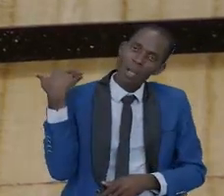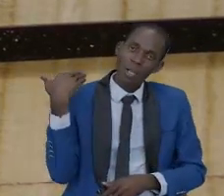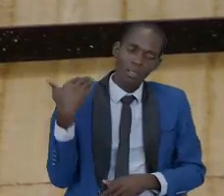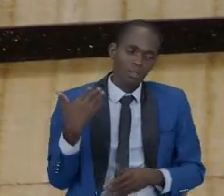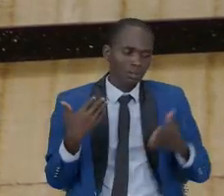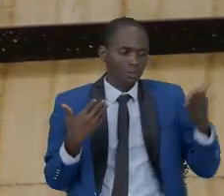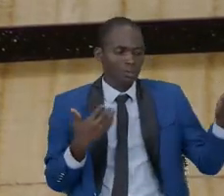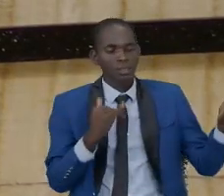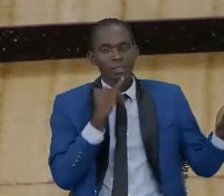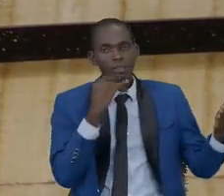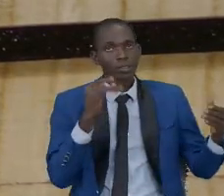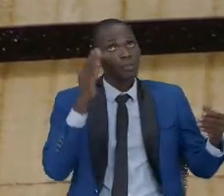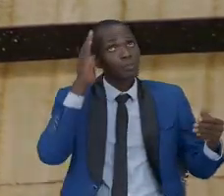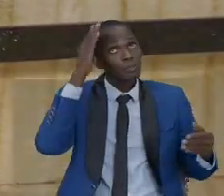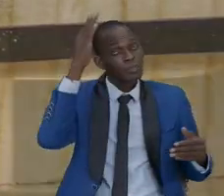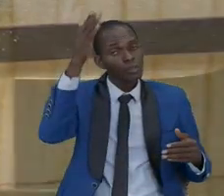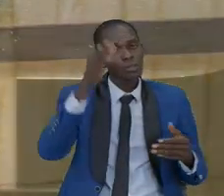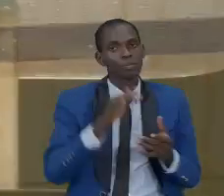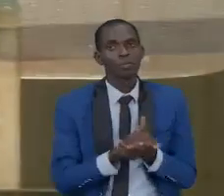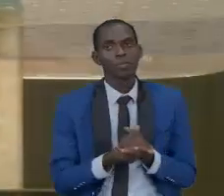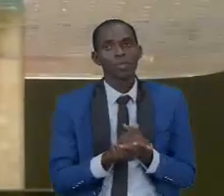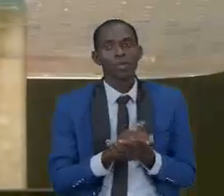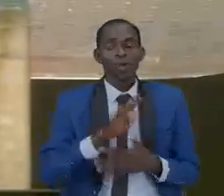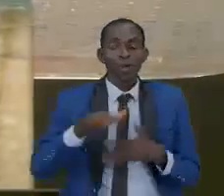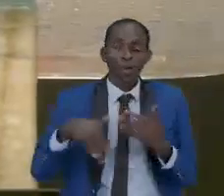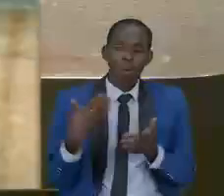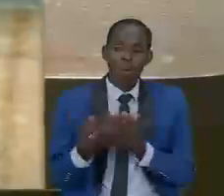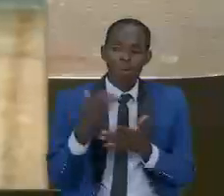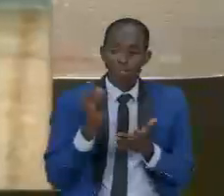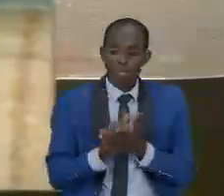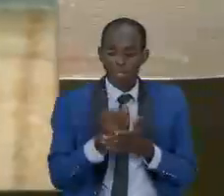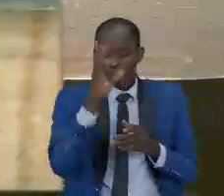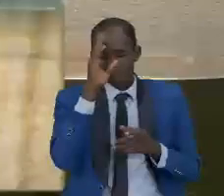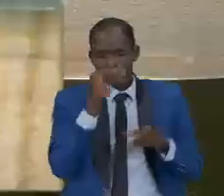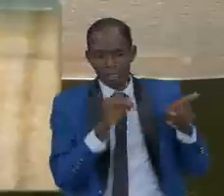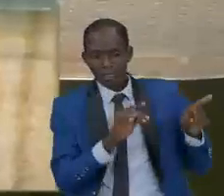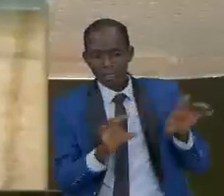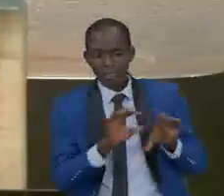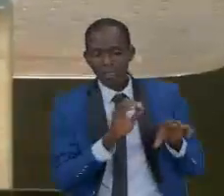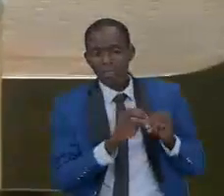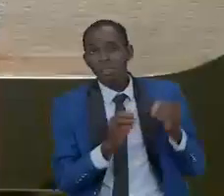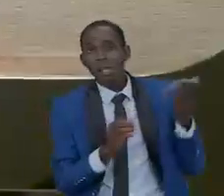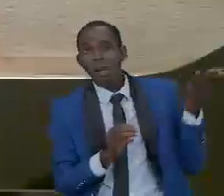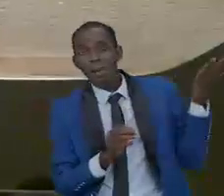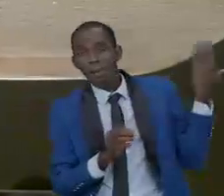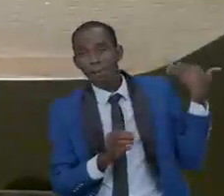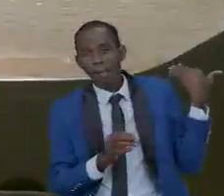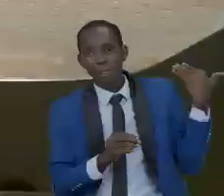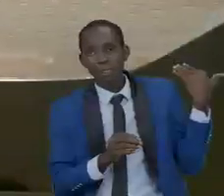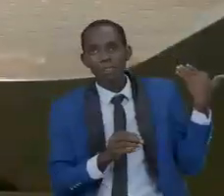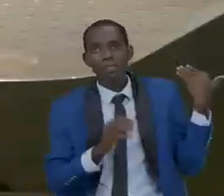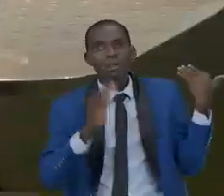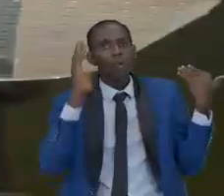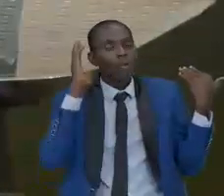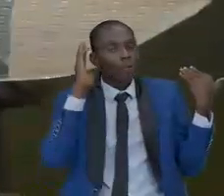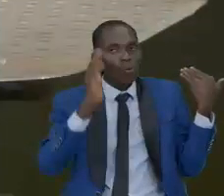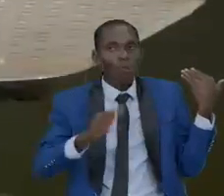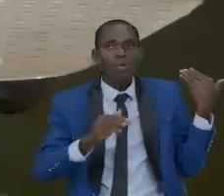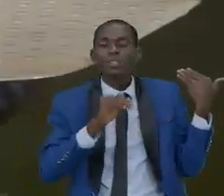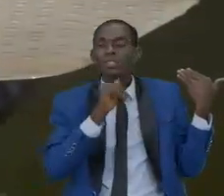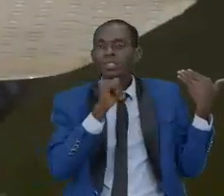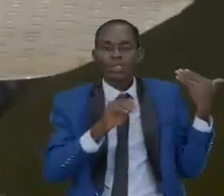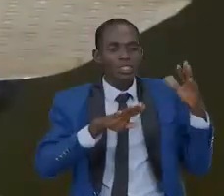the future all that he did in the past were not earn him